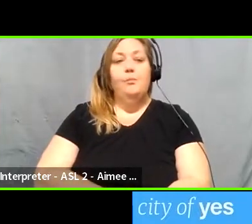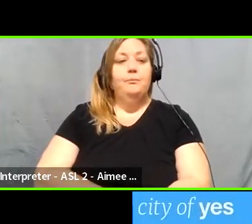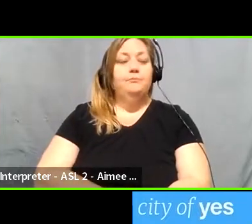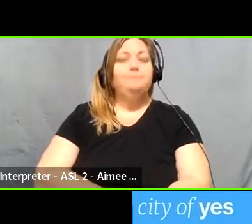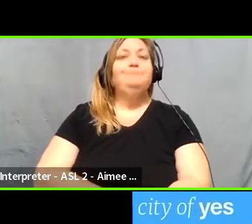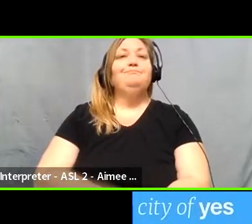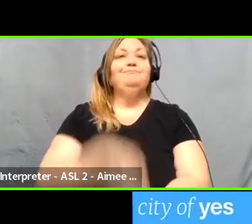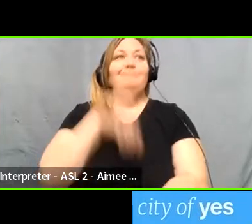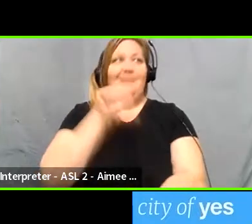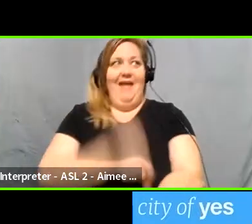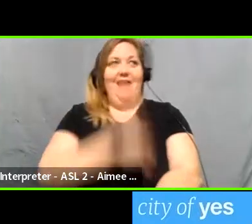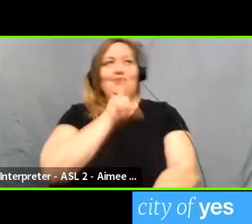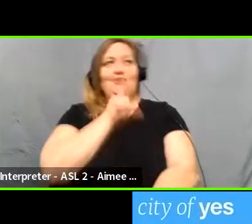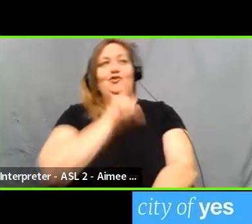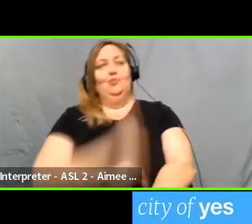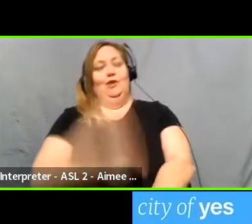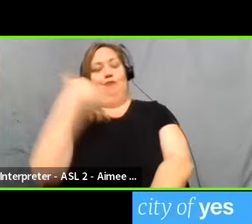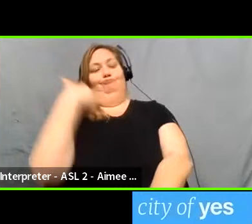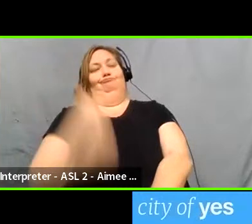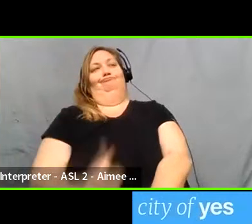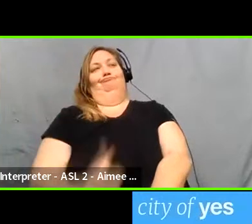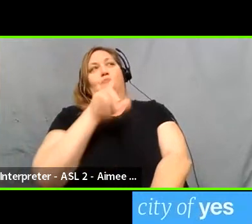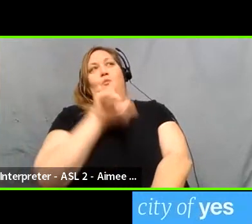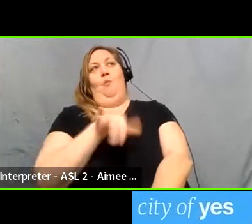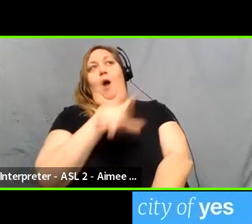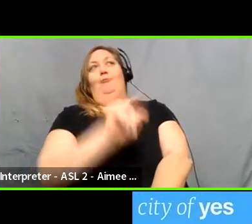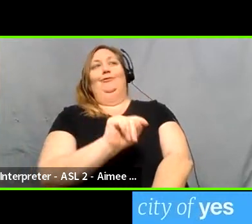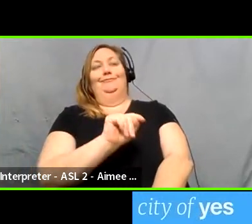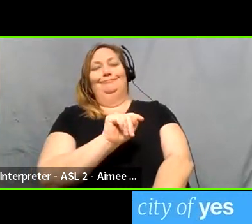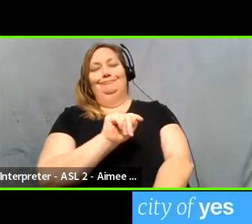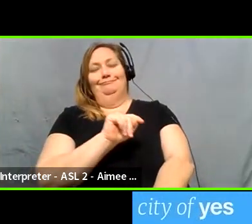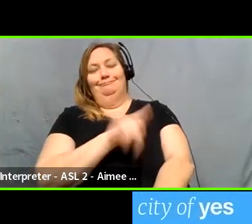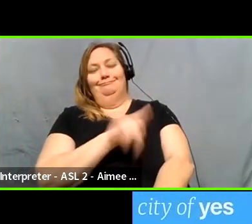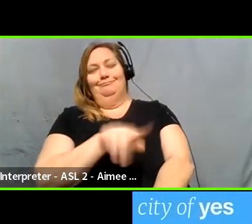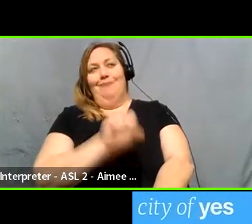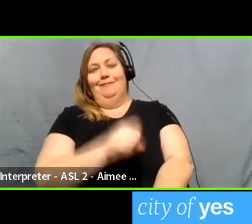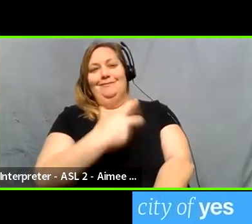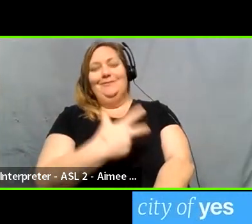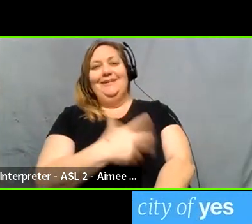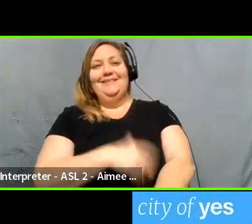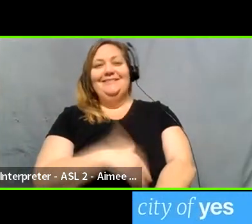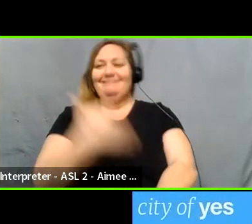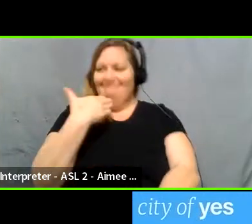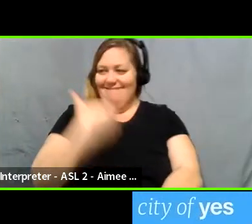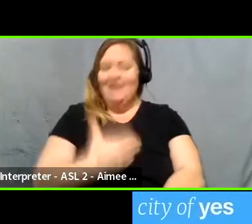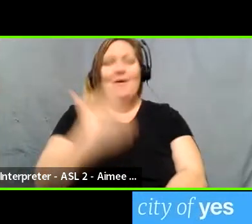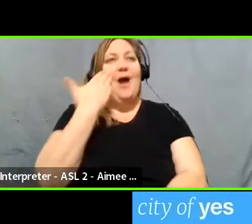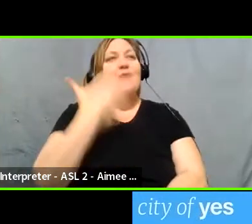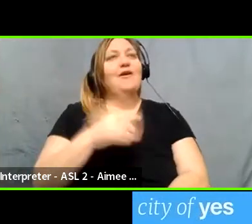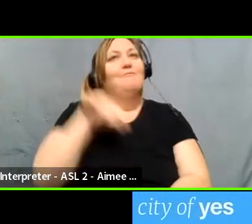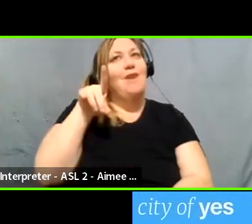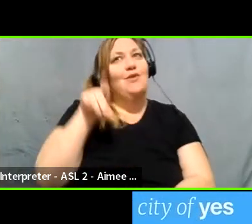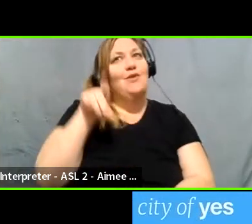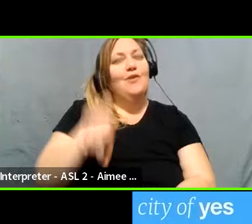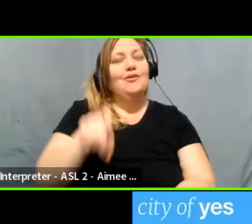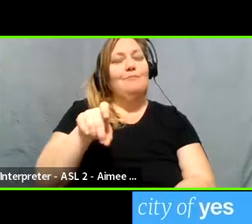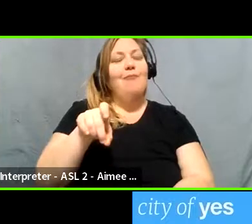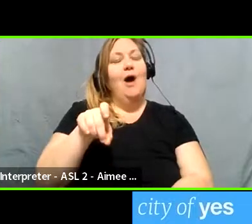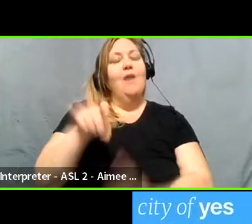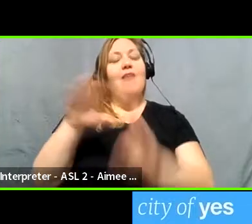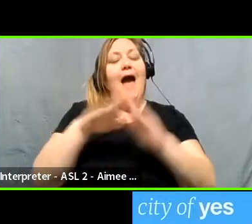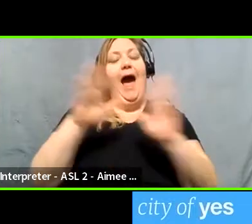Yeah, this is the real one. Hi there. Thank you. Uh, I don't know if my question about the housing lottery,